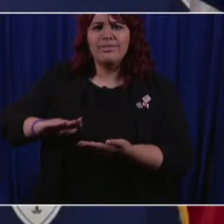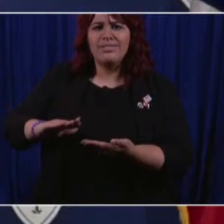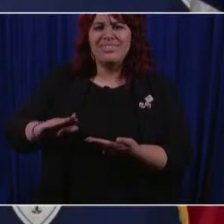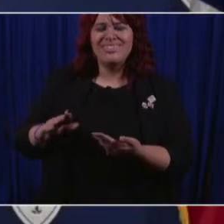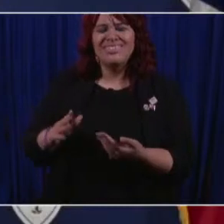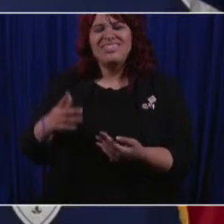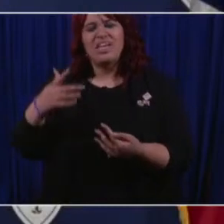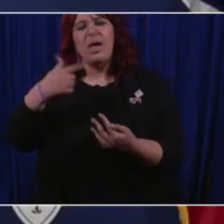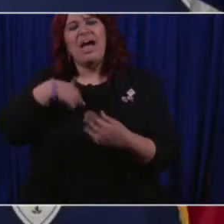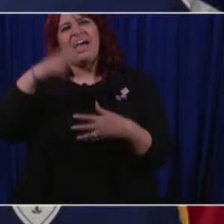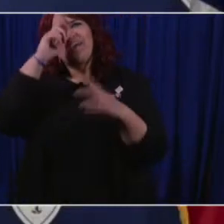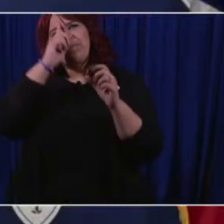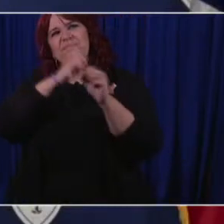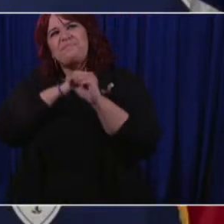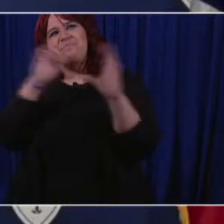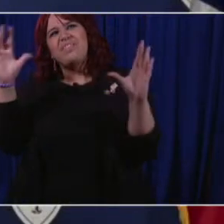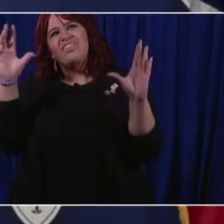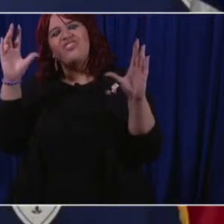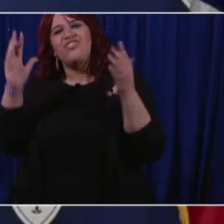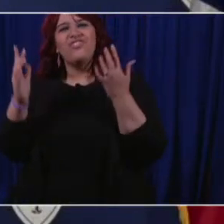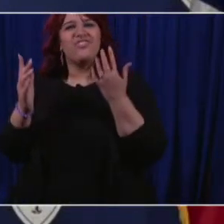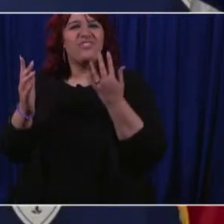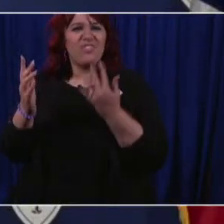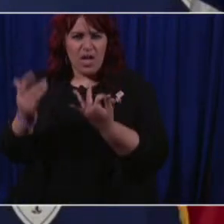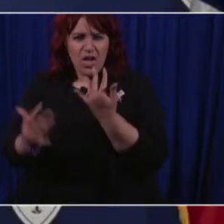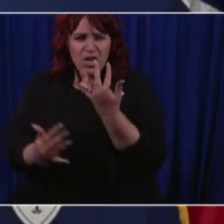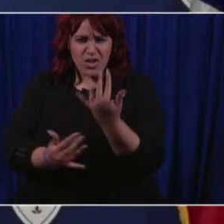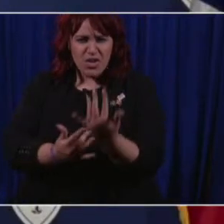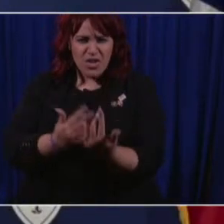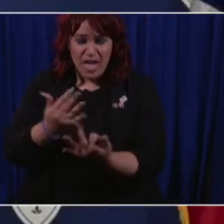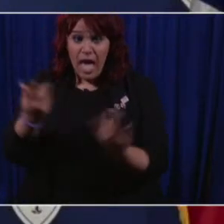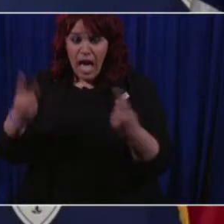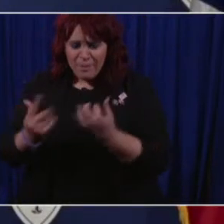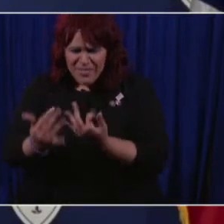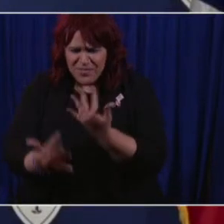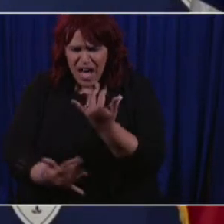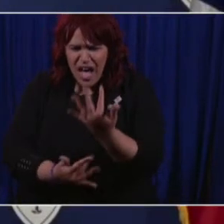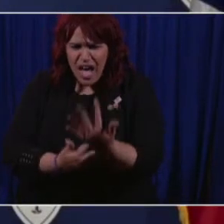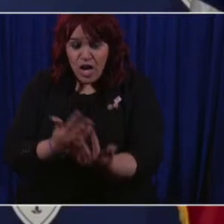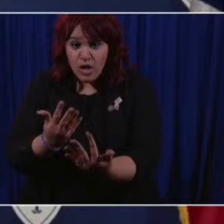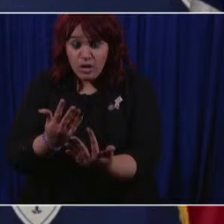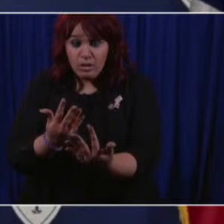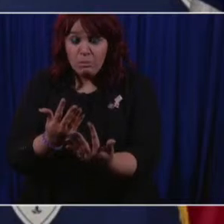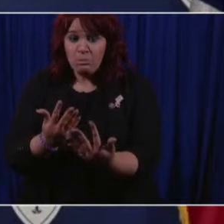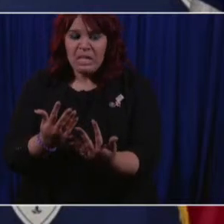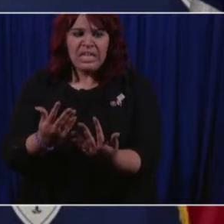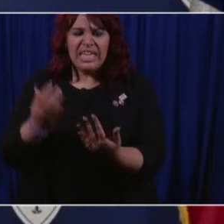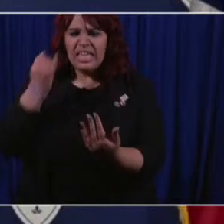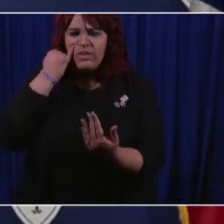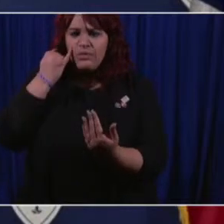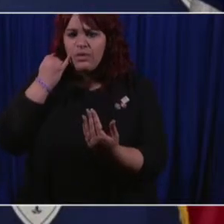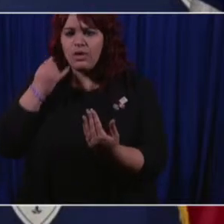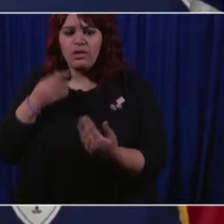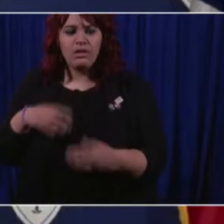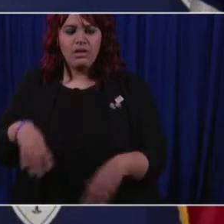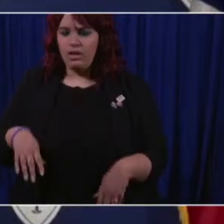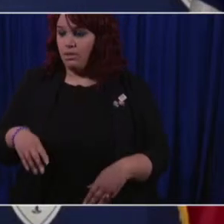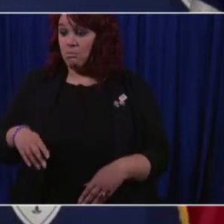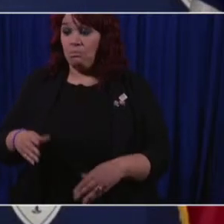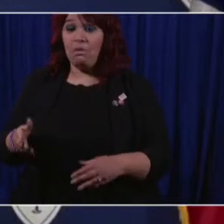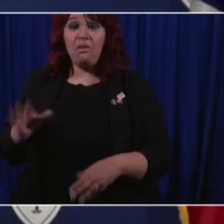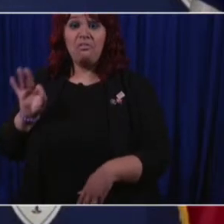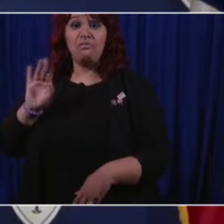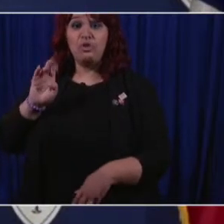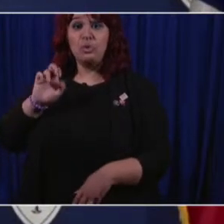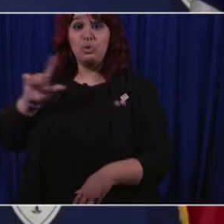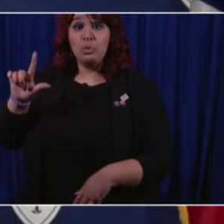to fire. You know, if it doesn't have fuel, it's not going to spread. And so we've already eliminated 35% of the